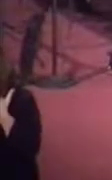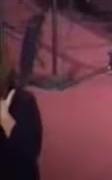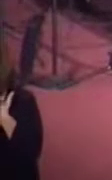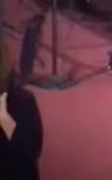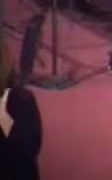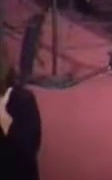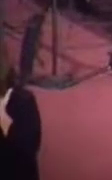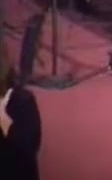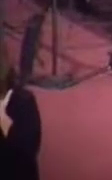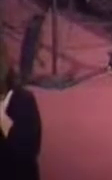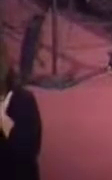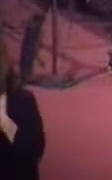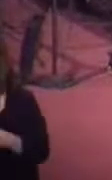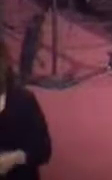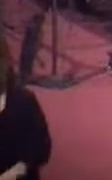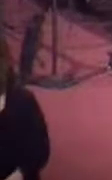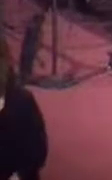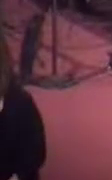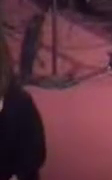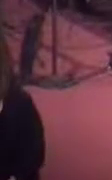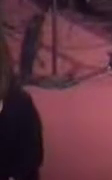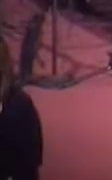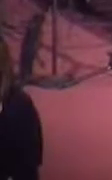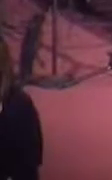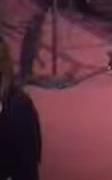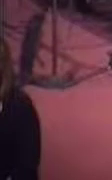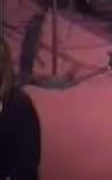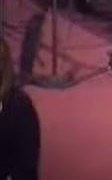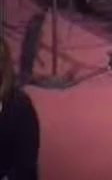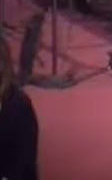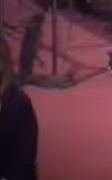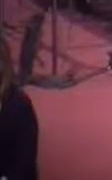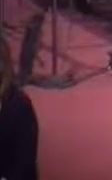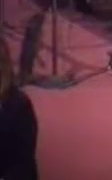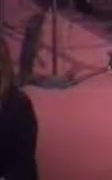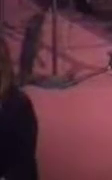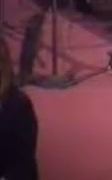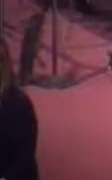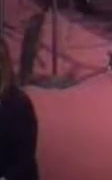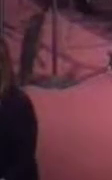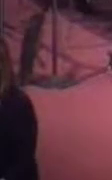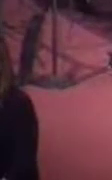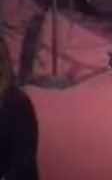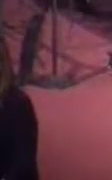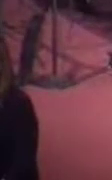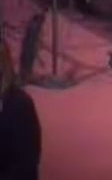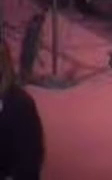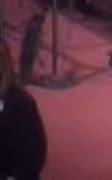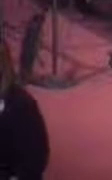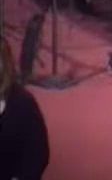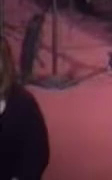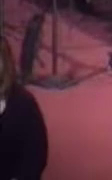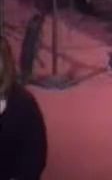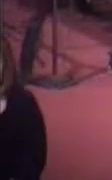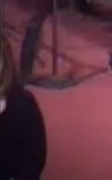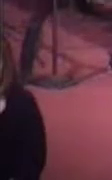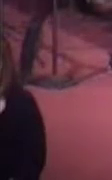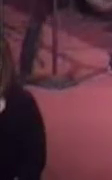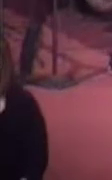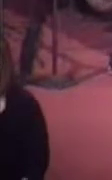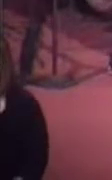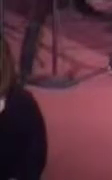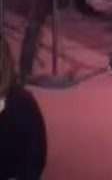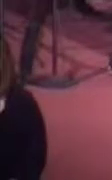them, Persian law, and their families, their wives, and their children into the lion's den. And they had not